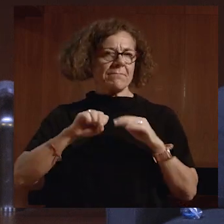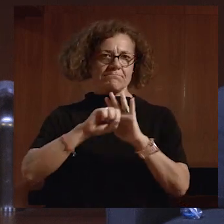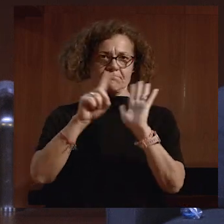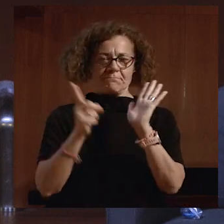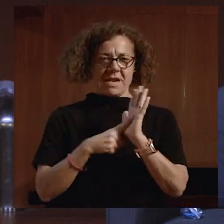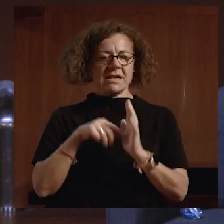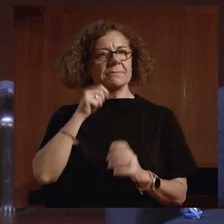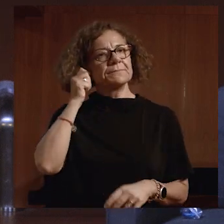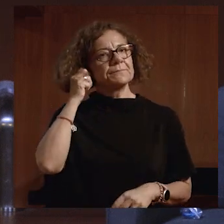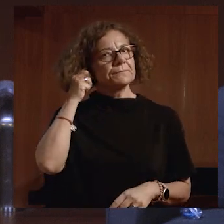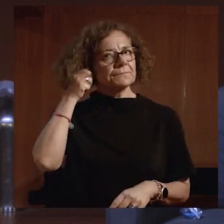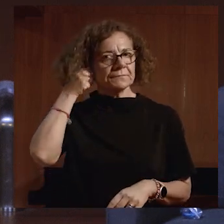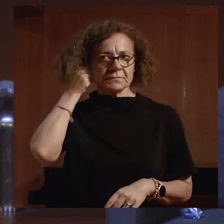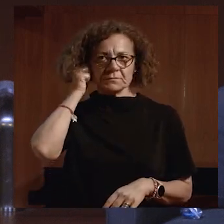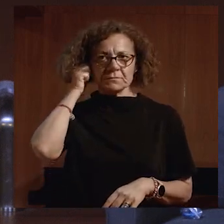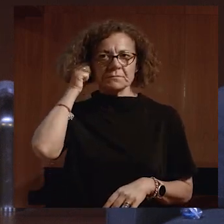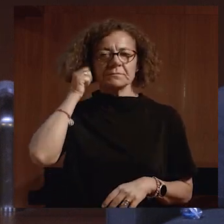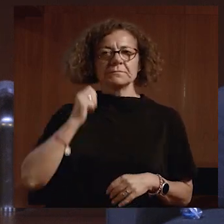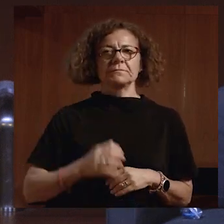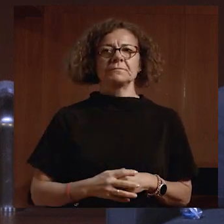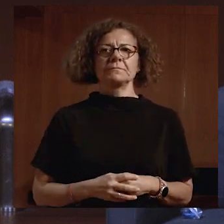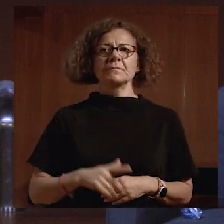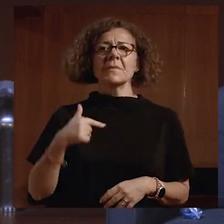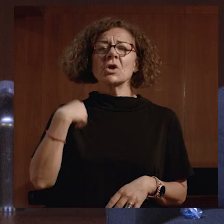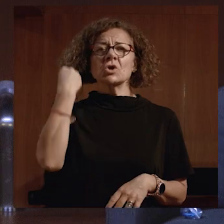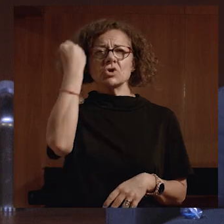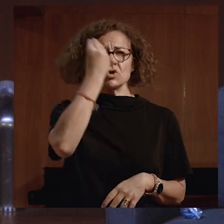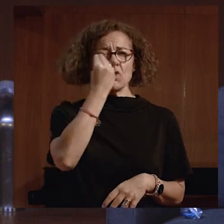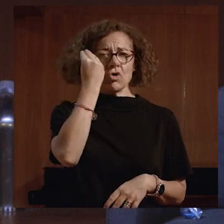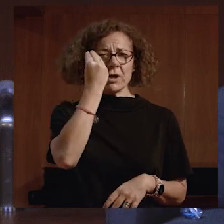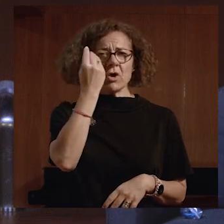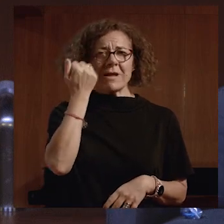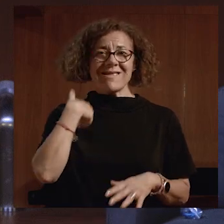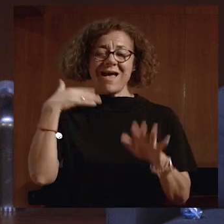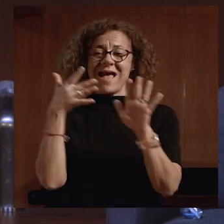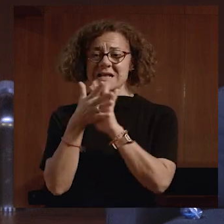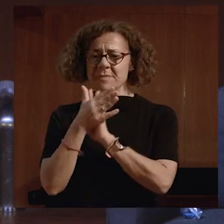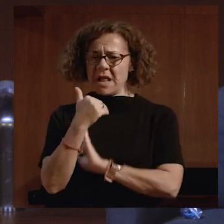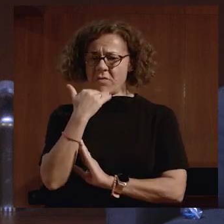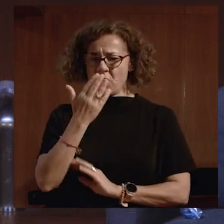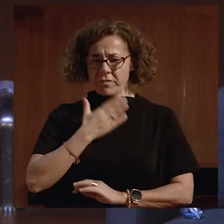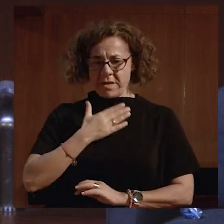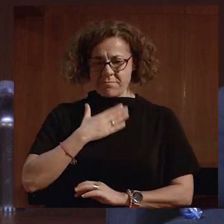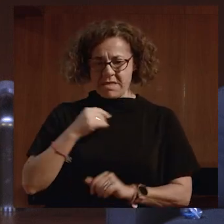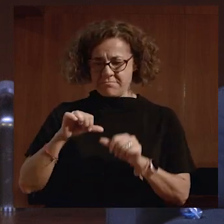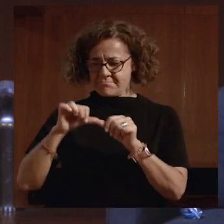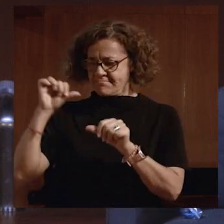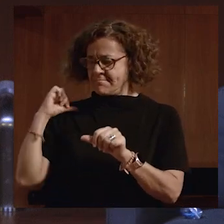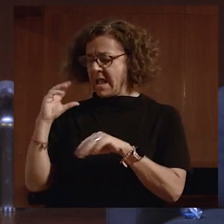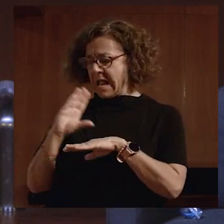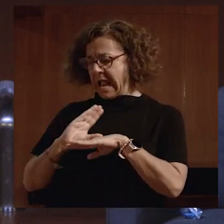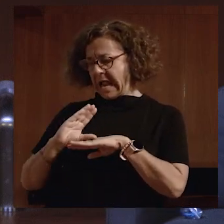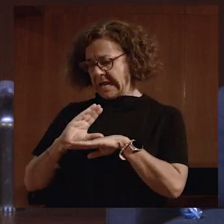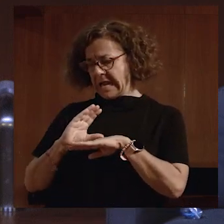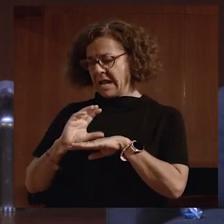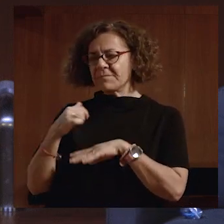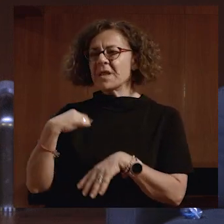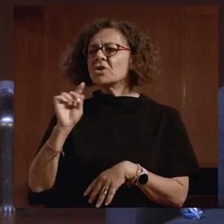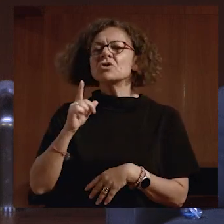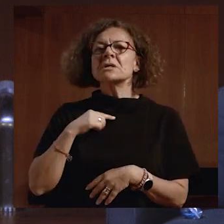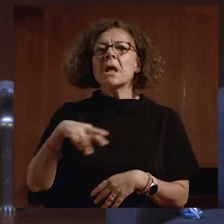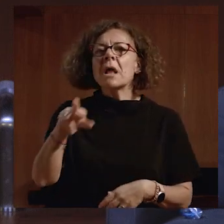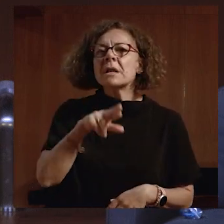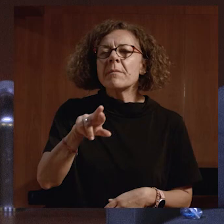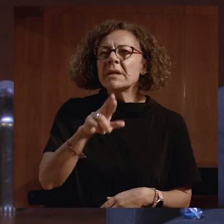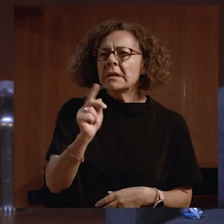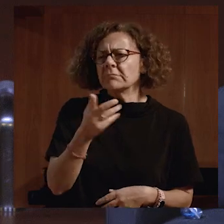I think you got a little bit of my background, so I don't want to sort of give you my biography, but just a few highlights, because I think the